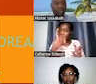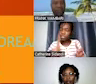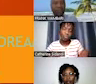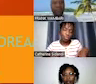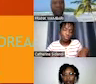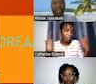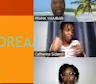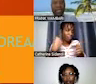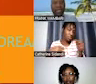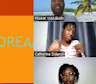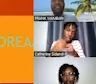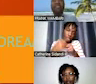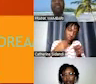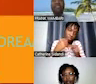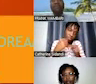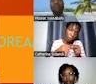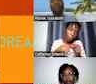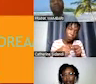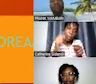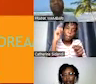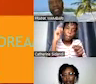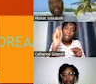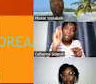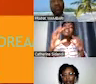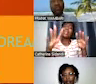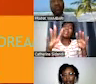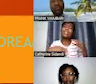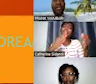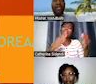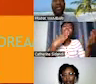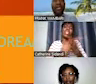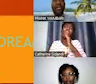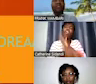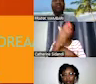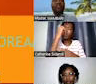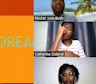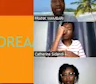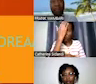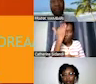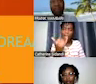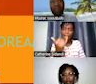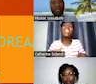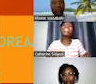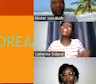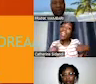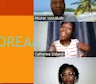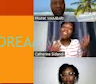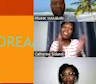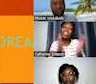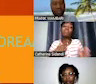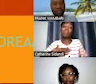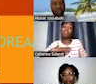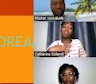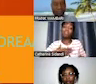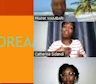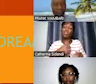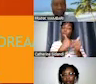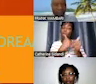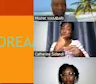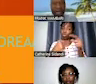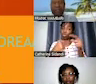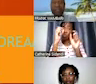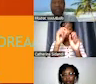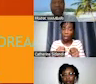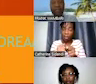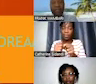Embrace power of gratitude. Shukuru Mungu. Thank God because you are alive and you can still continue. Have faith